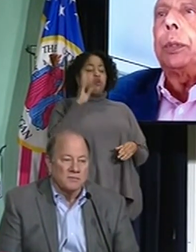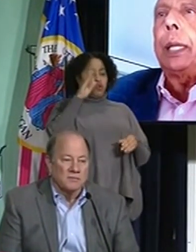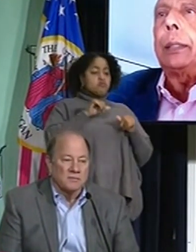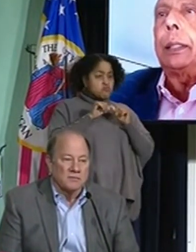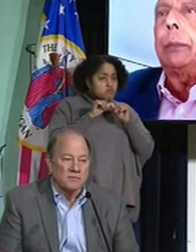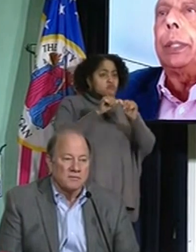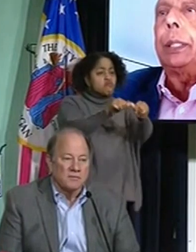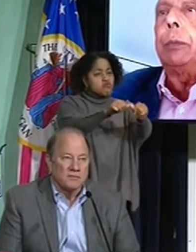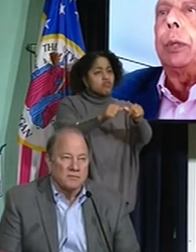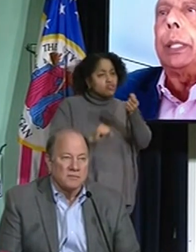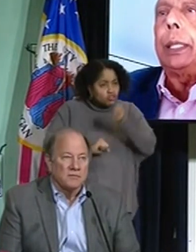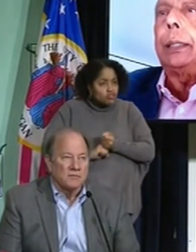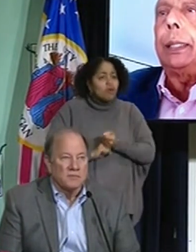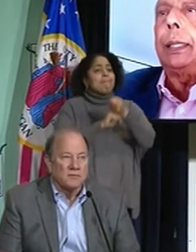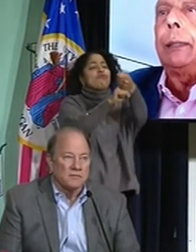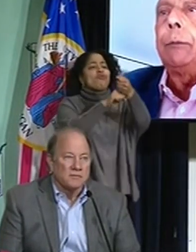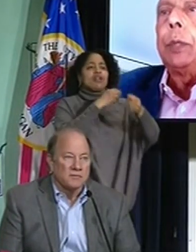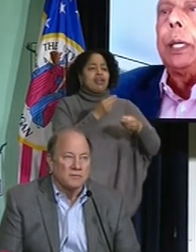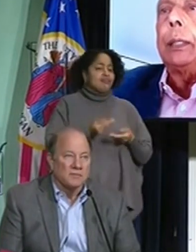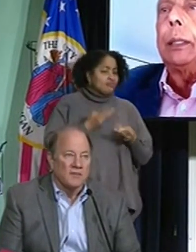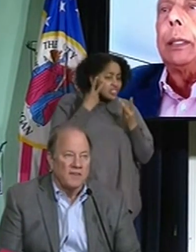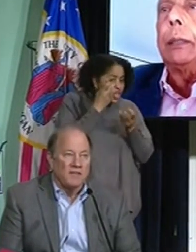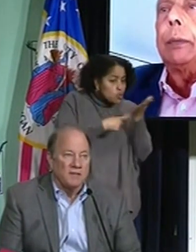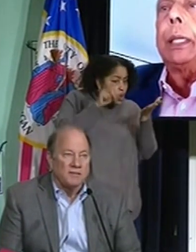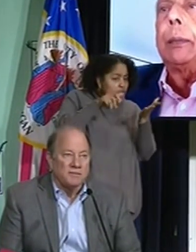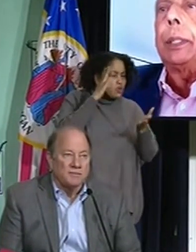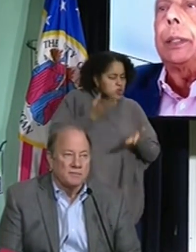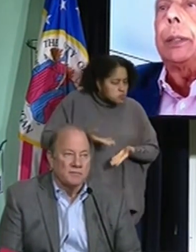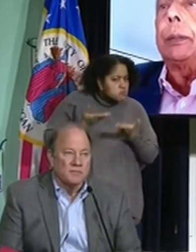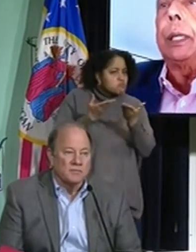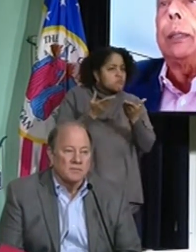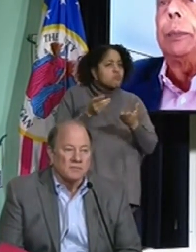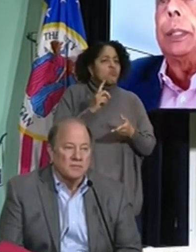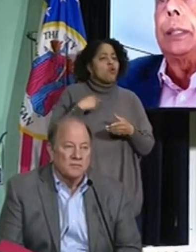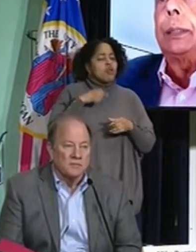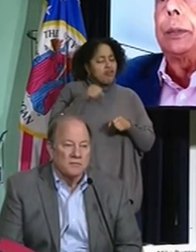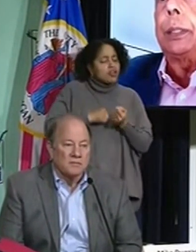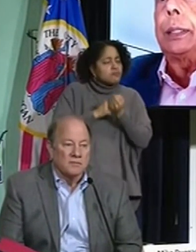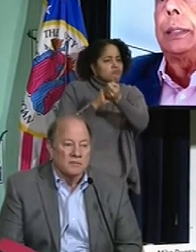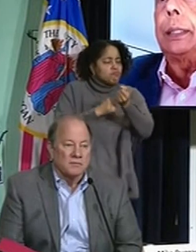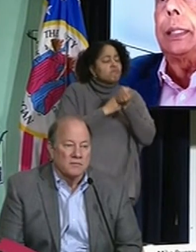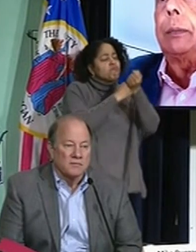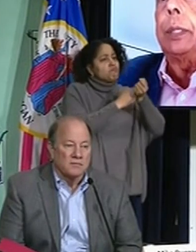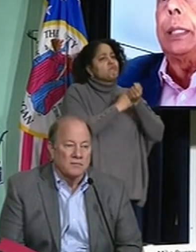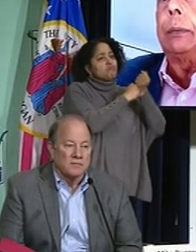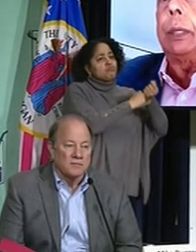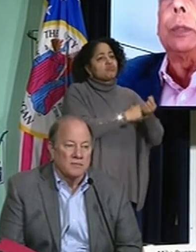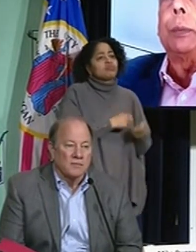support as we see more needed. And I'm very committed to help Detroit's senior community, vulnerable